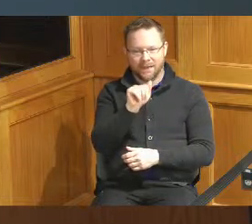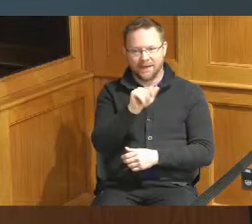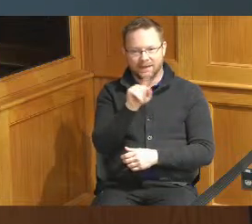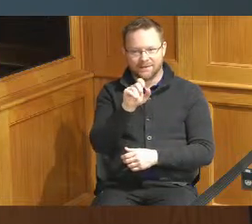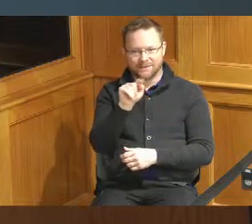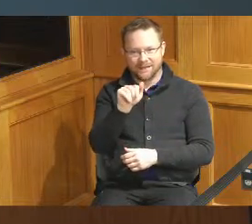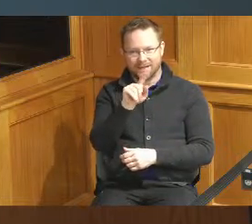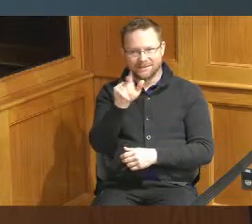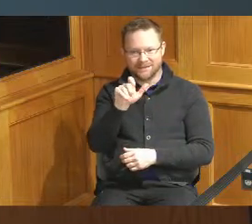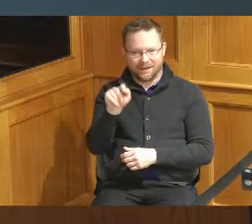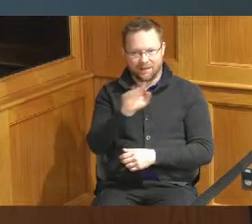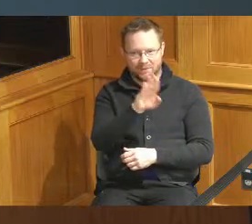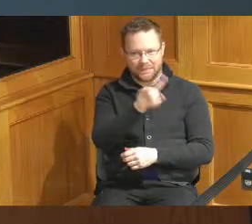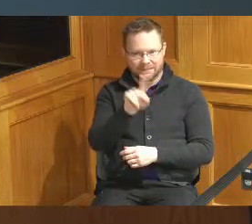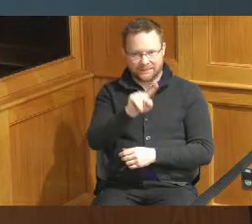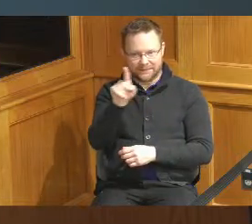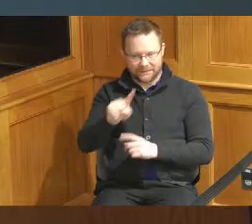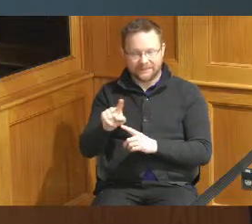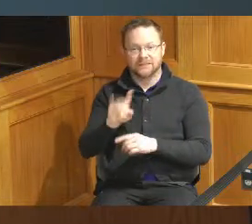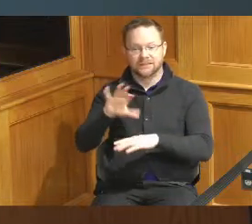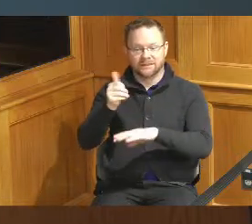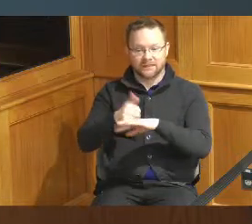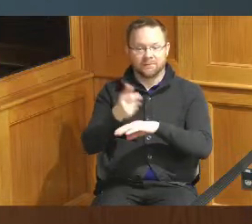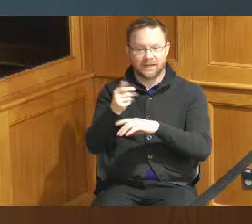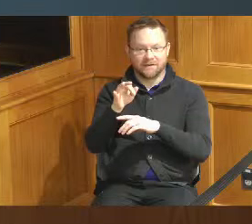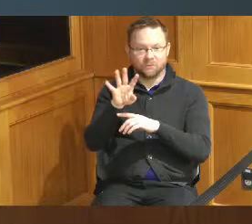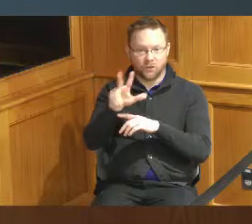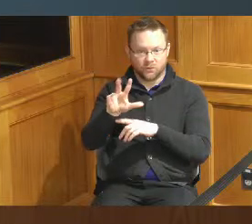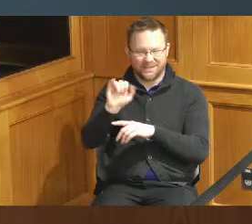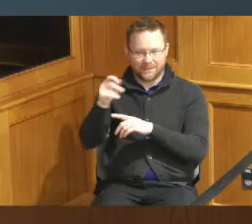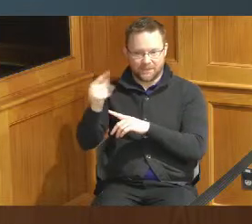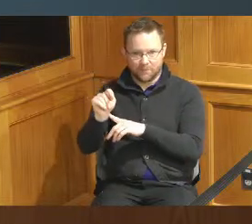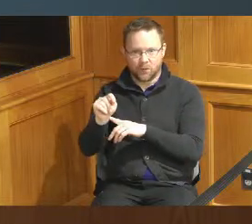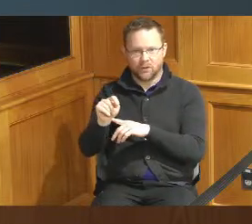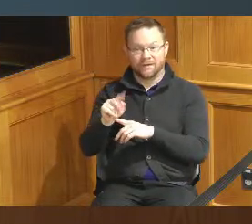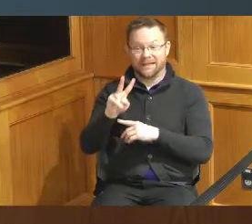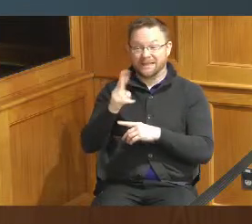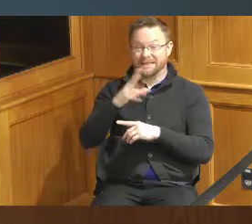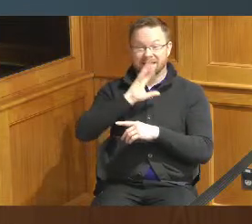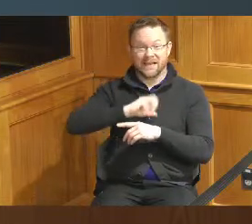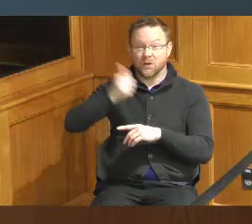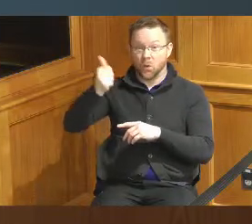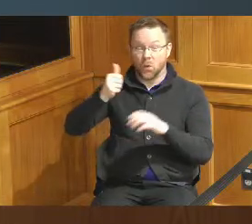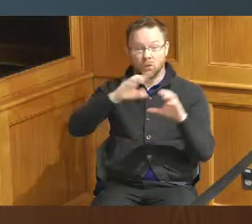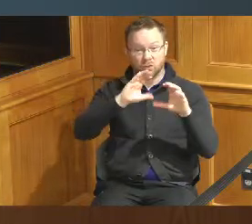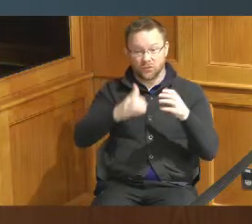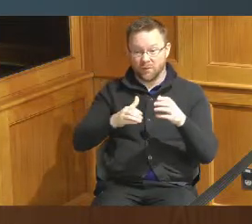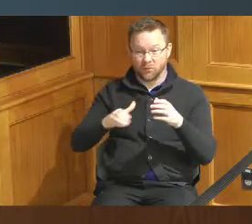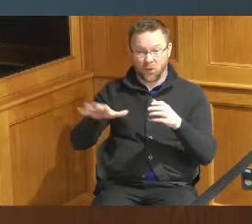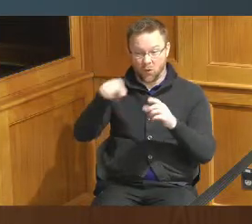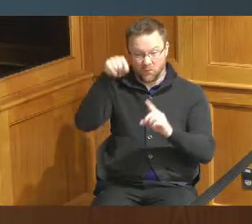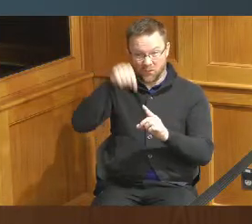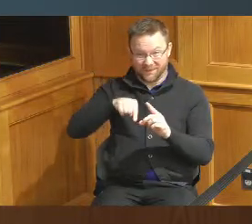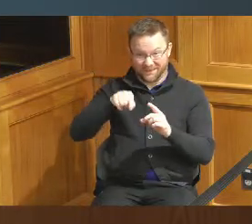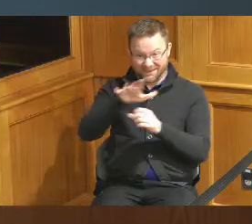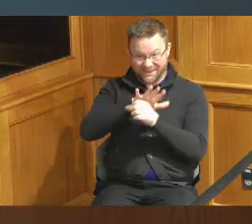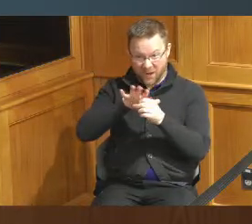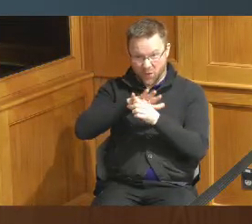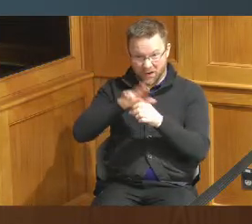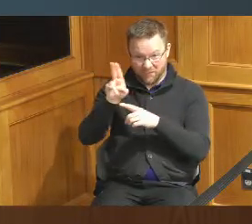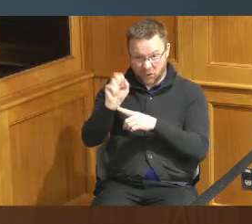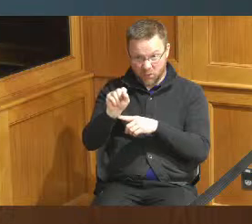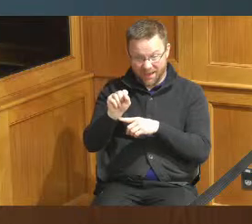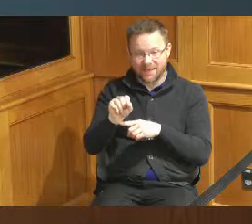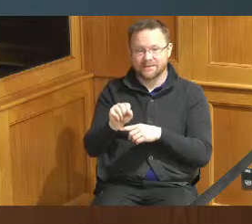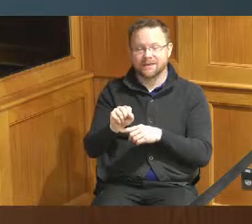chartered in September 1943 and is the second oldest chapter in the Great Lakes region. Whereas Beta